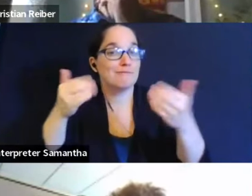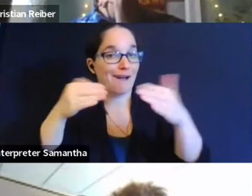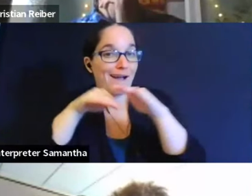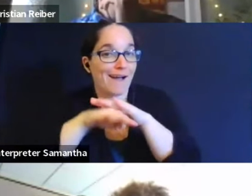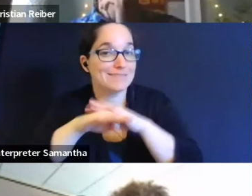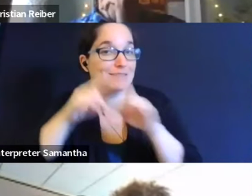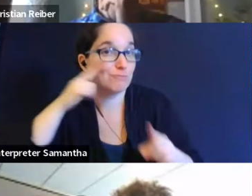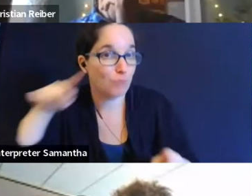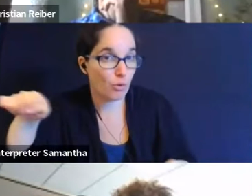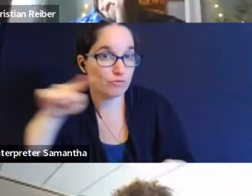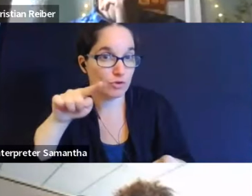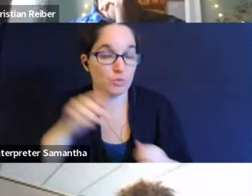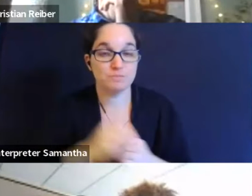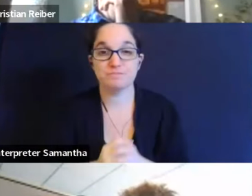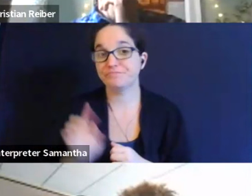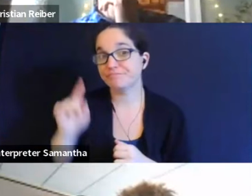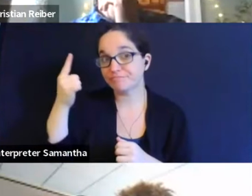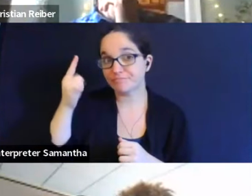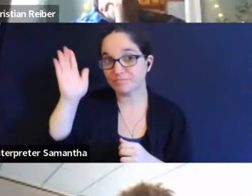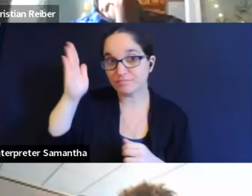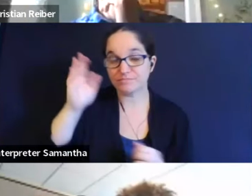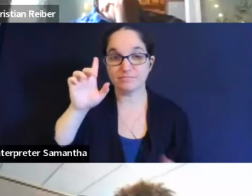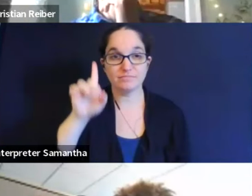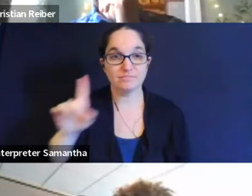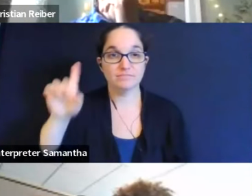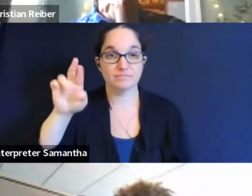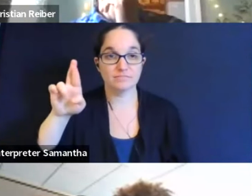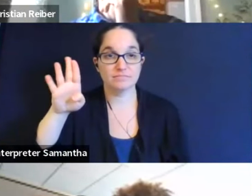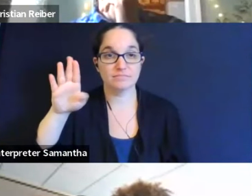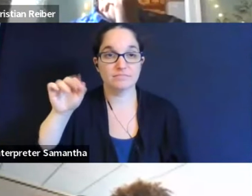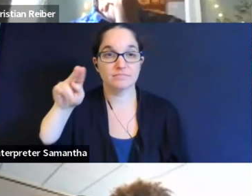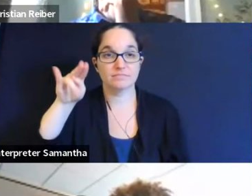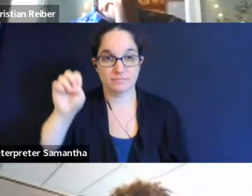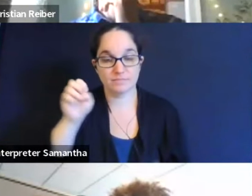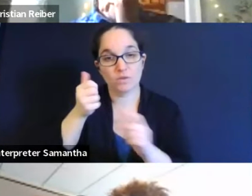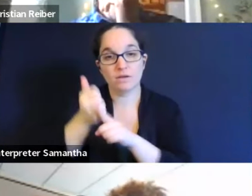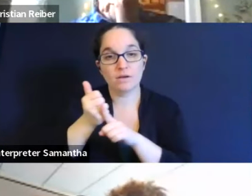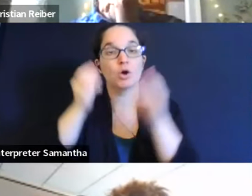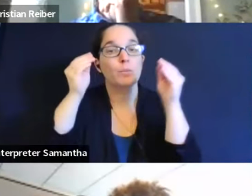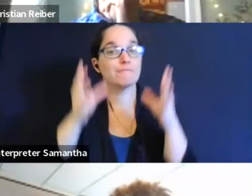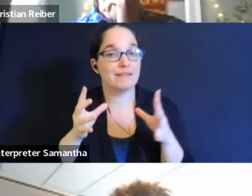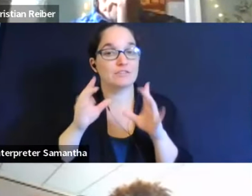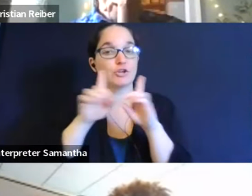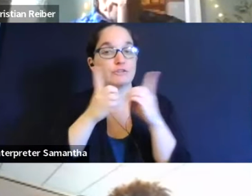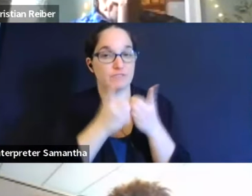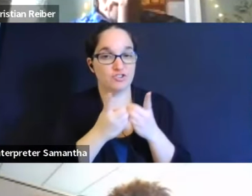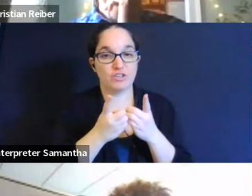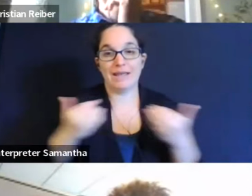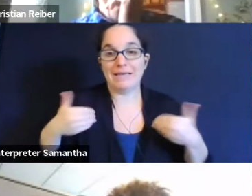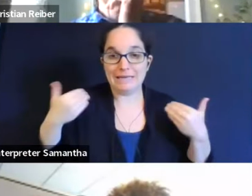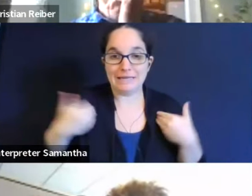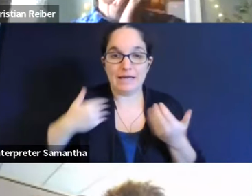just to tell you about our first presenter, Dr. Bonnie is the professor in the Division of Adolescent Medicine, Department of Pediatrics